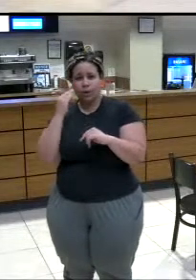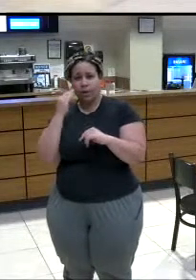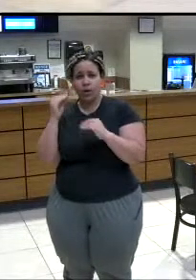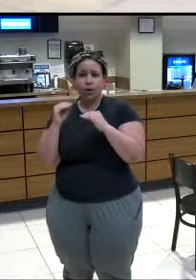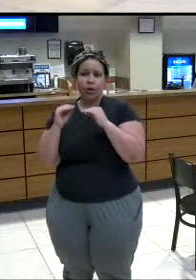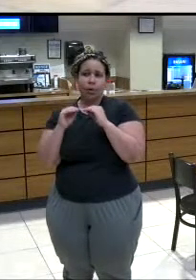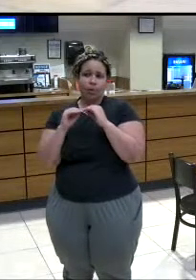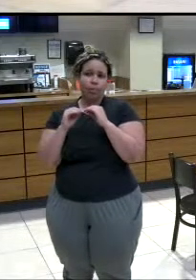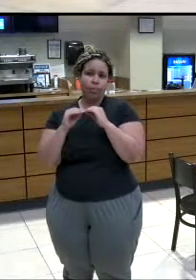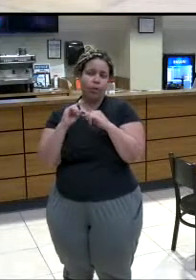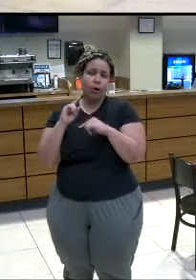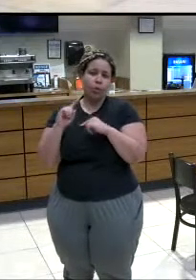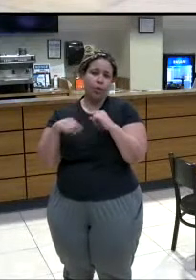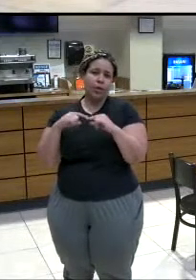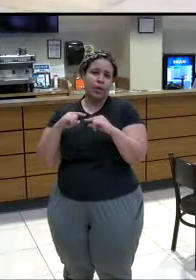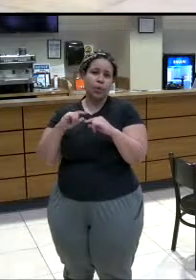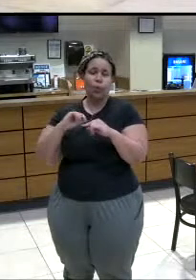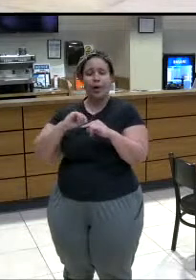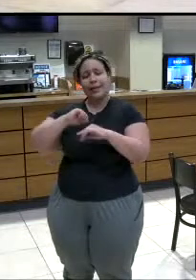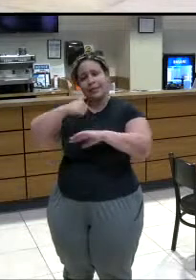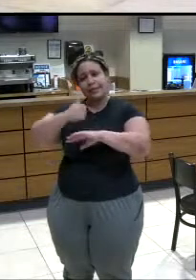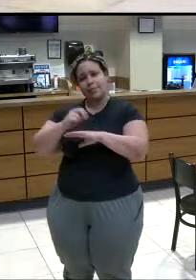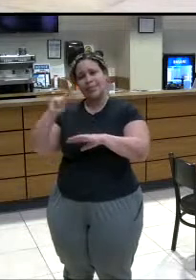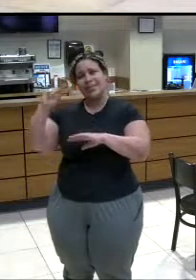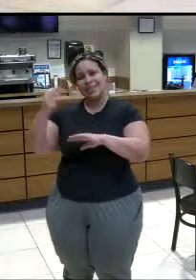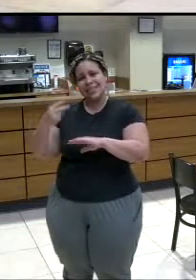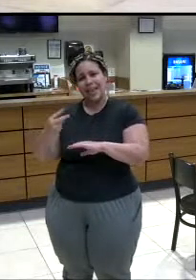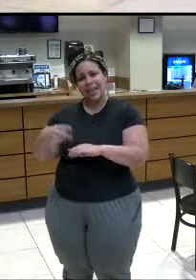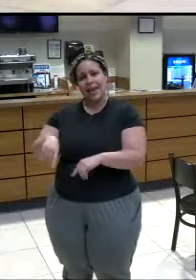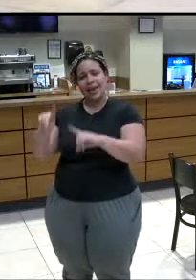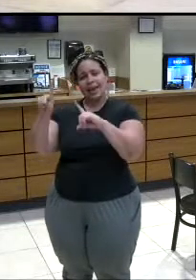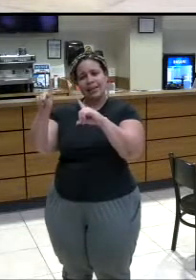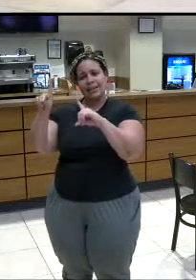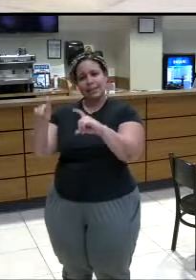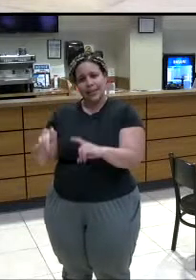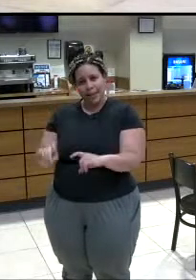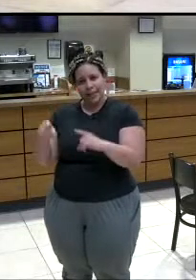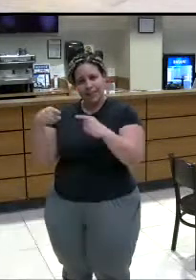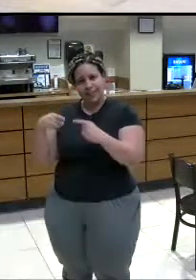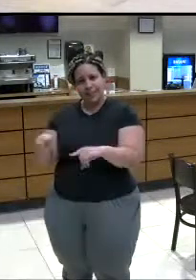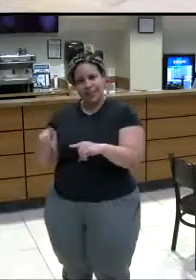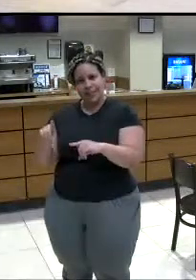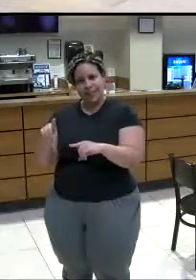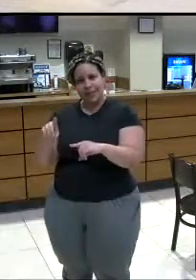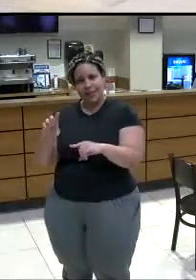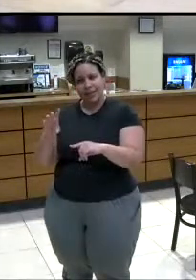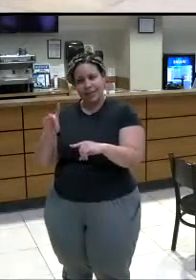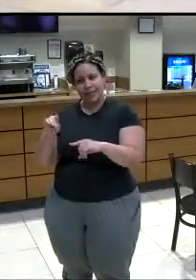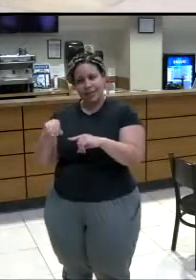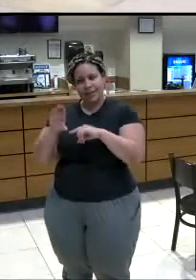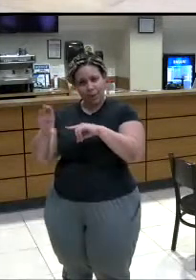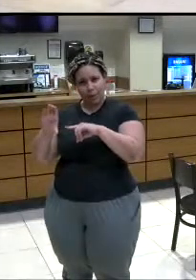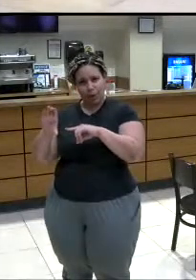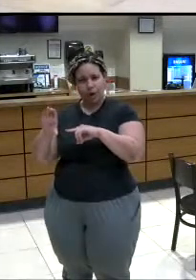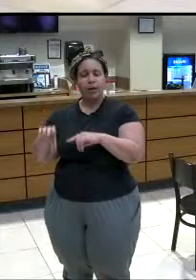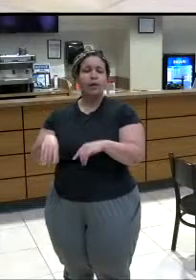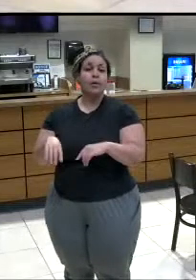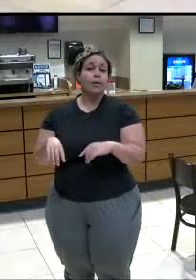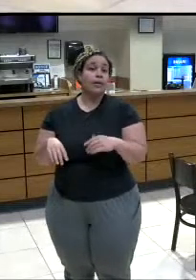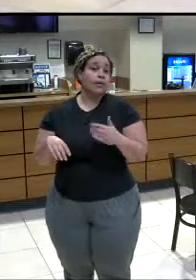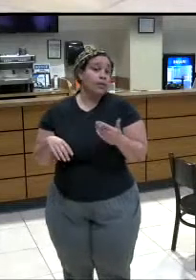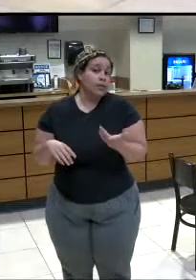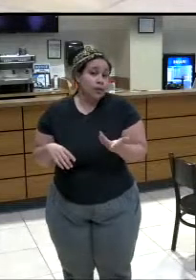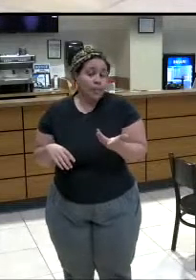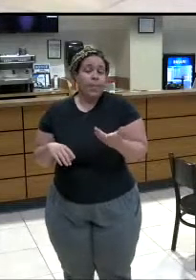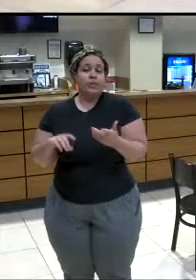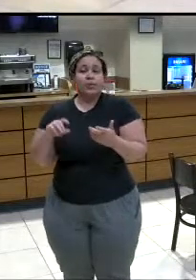second diagnostic in December, because the teachers, number one, have taught the kids a whole semester, so they know how